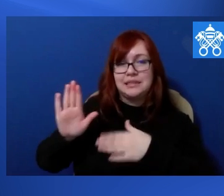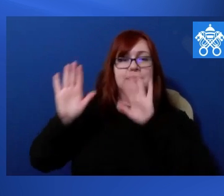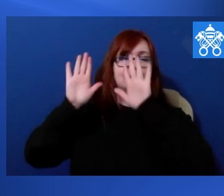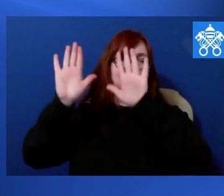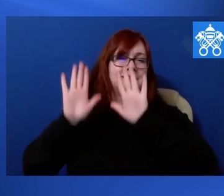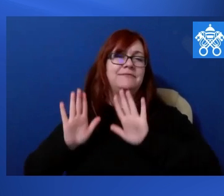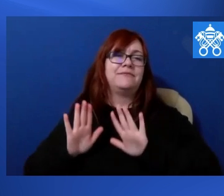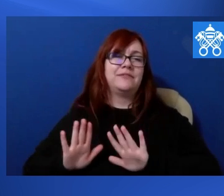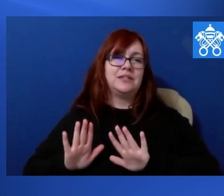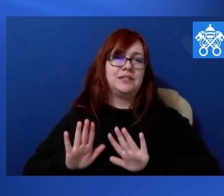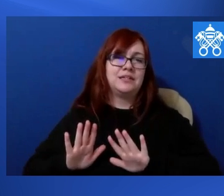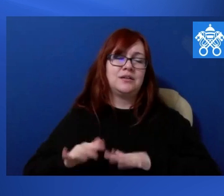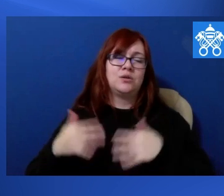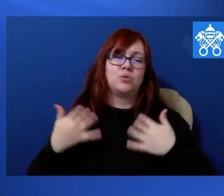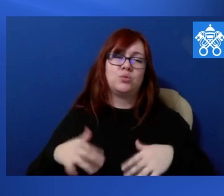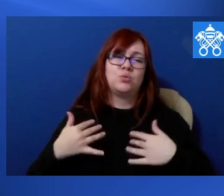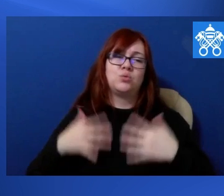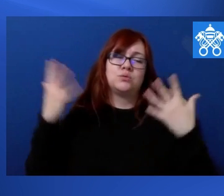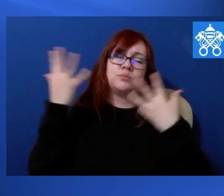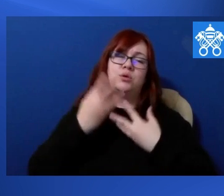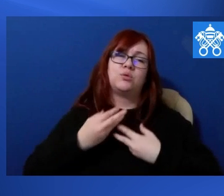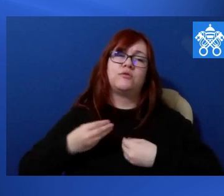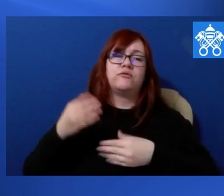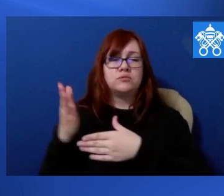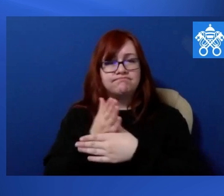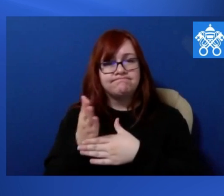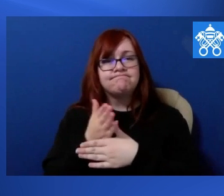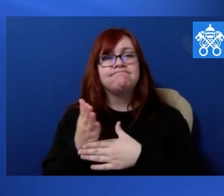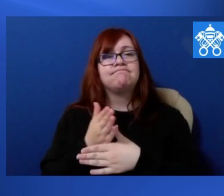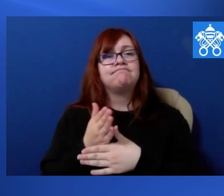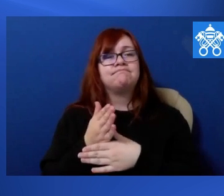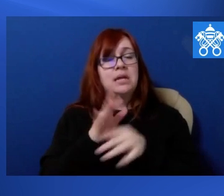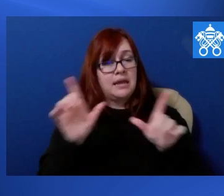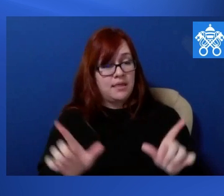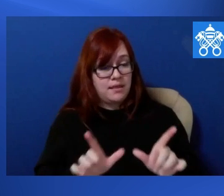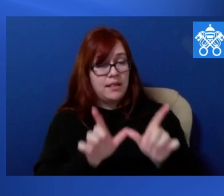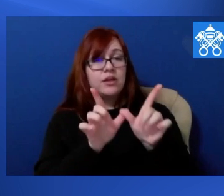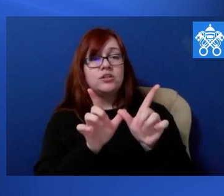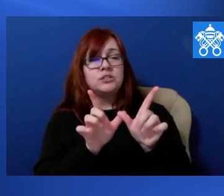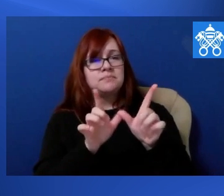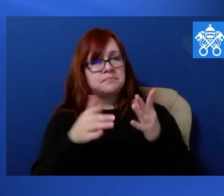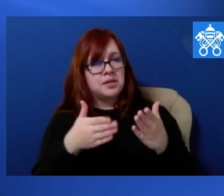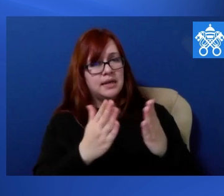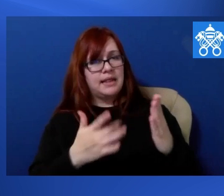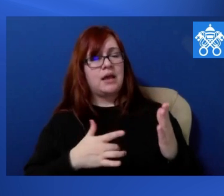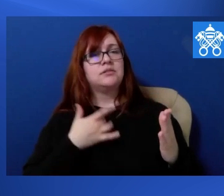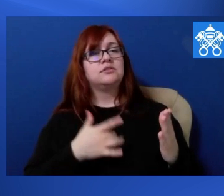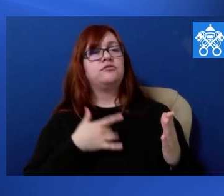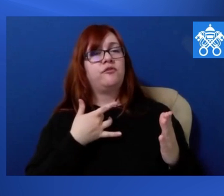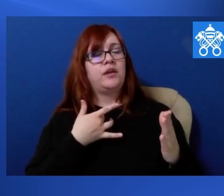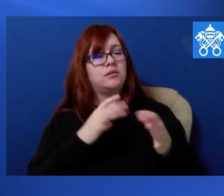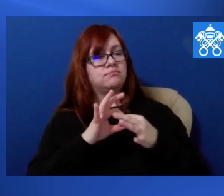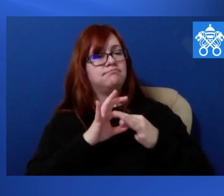or marvelous exchange. The liturgy allows us to feel what the Church feels, and the Church, as it